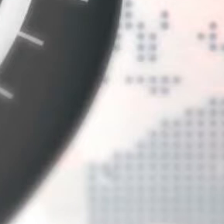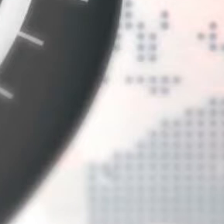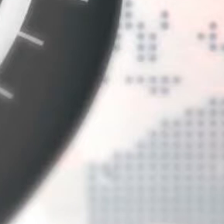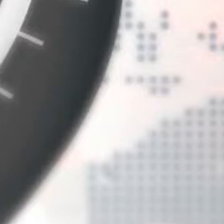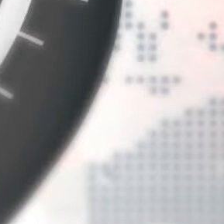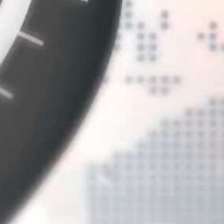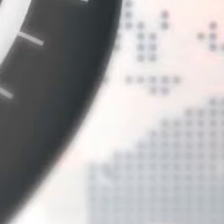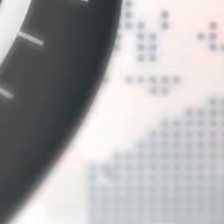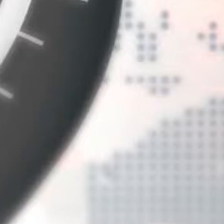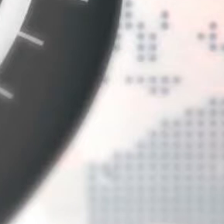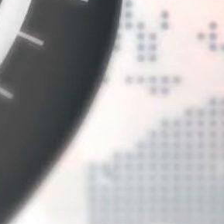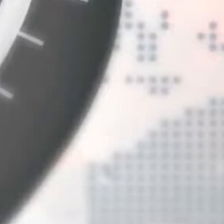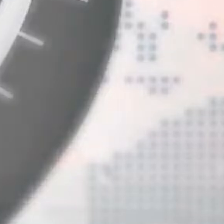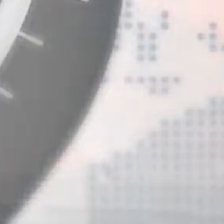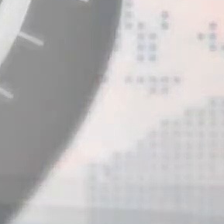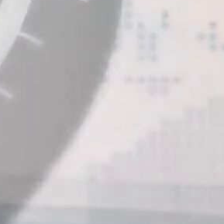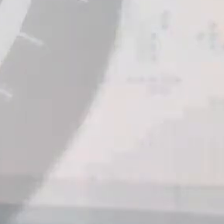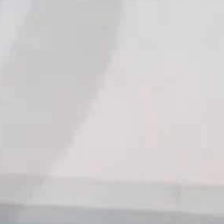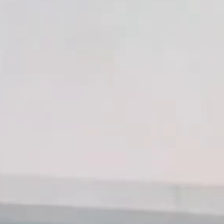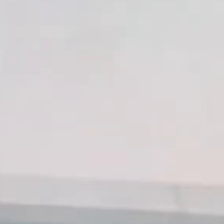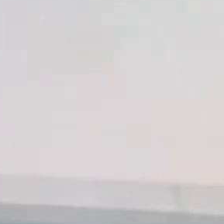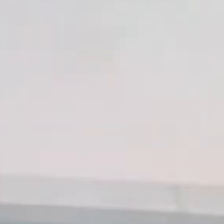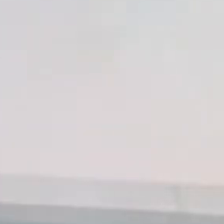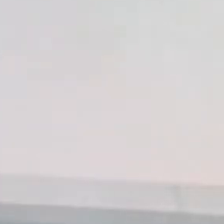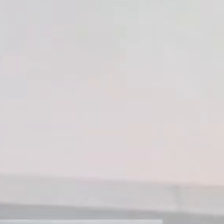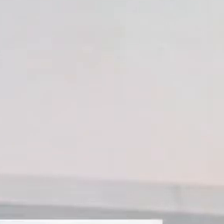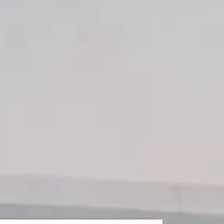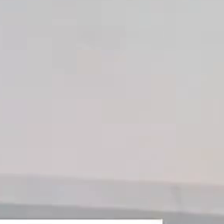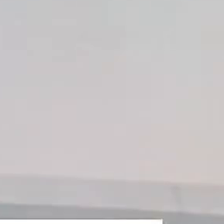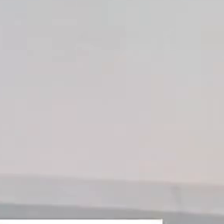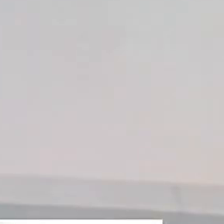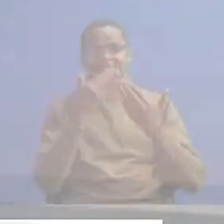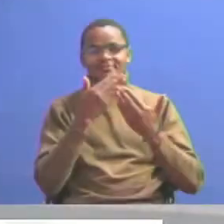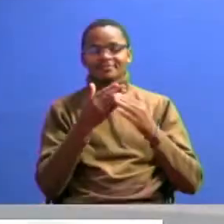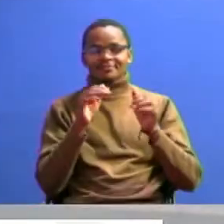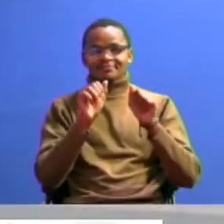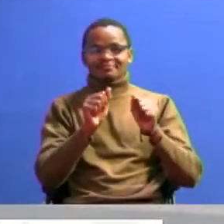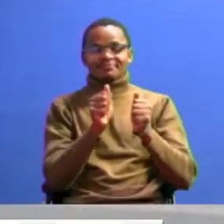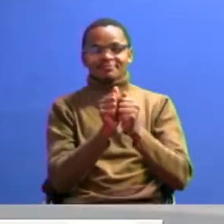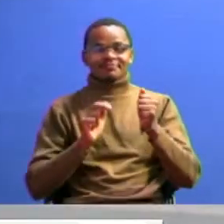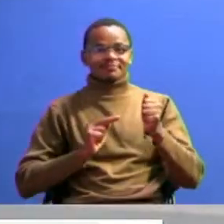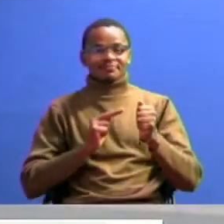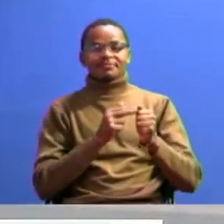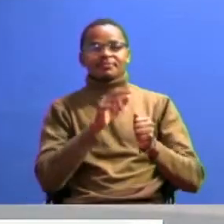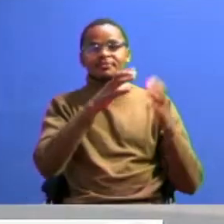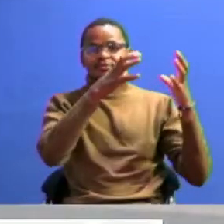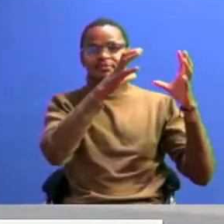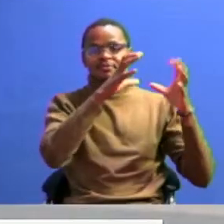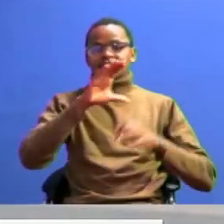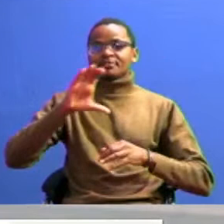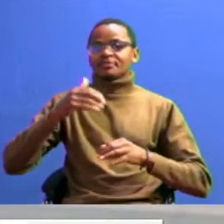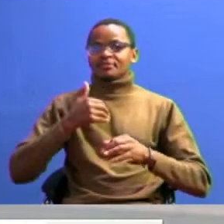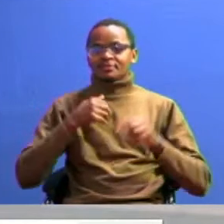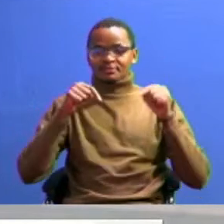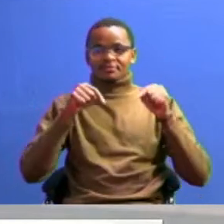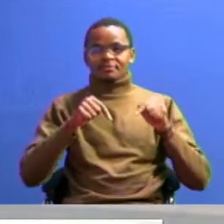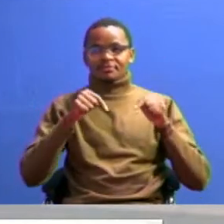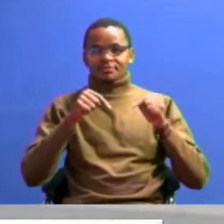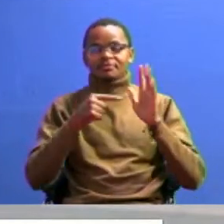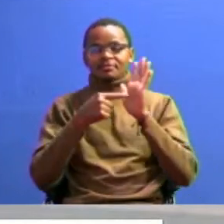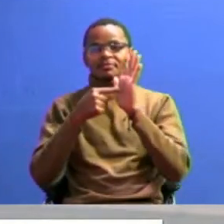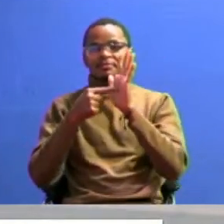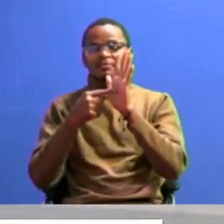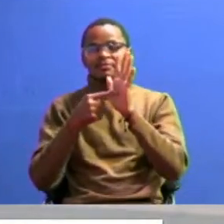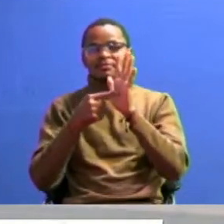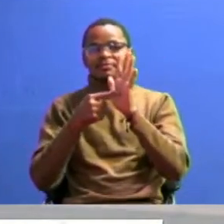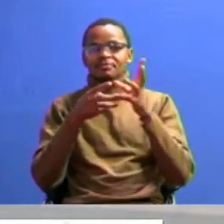Welcome back and thank you for staying with us. Kilifi County has today unveiled